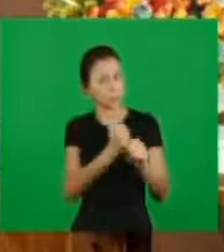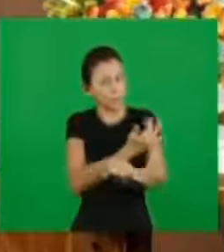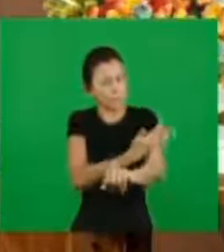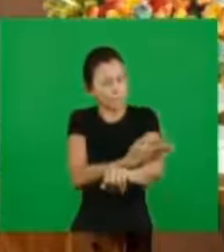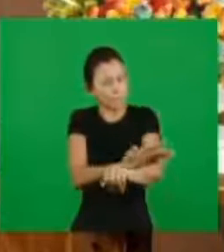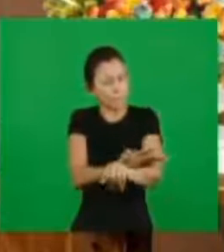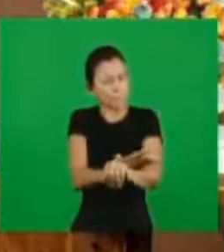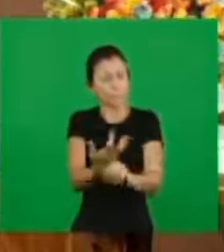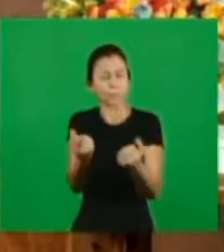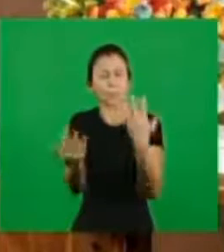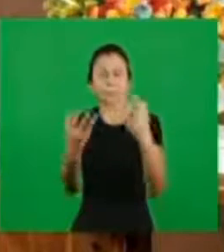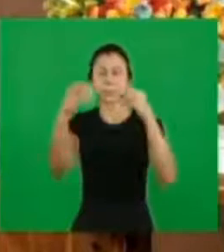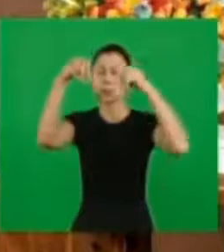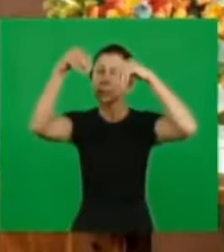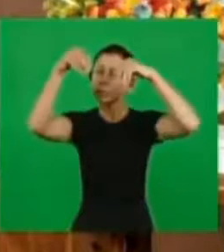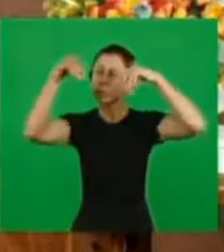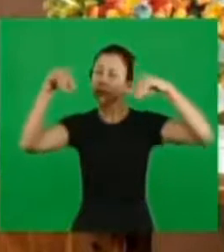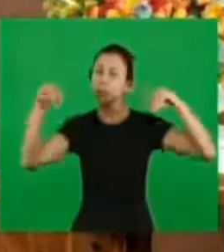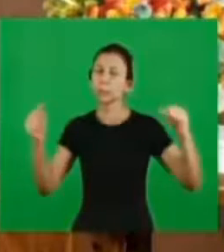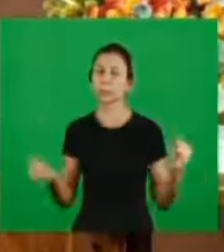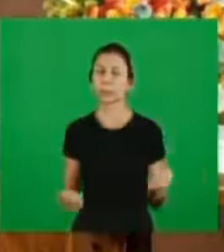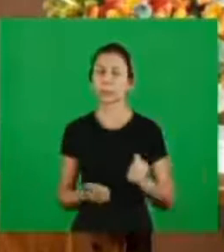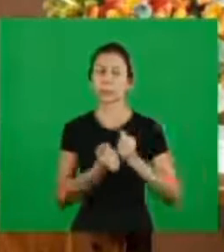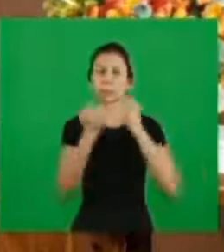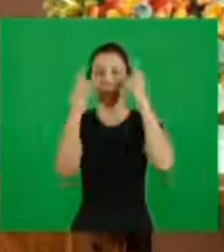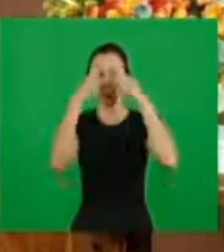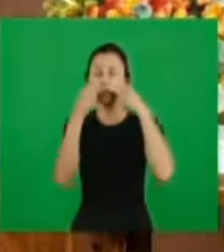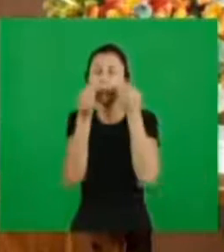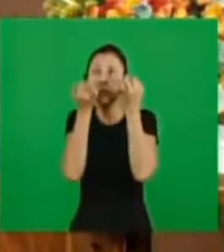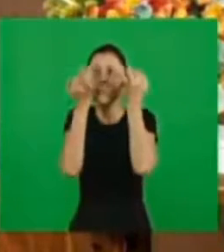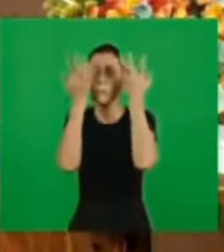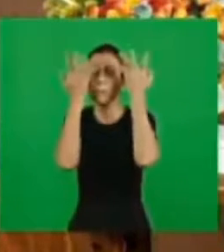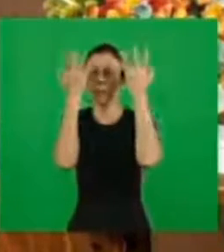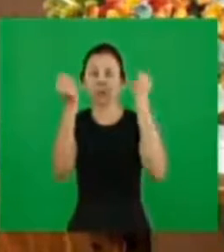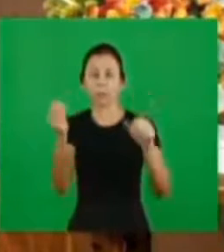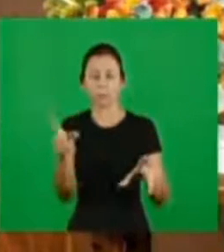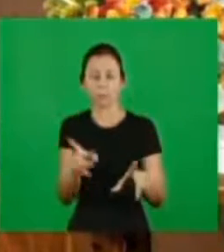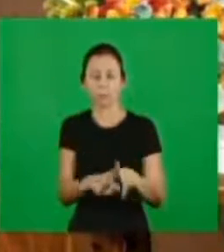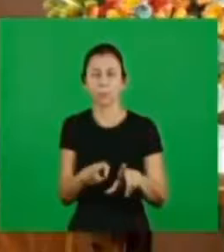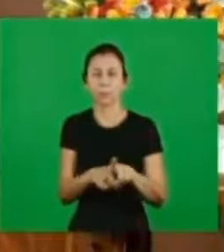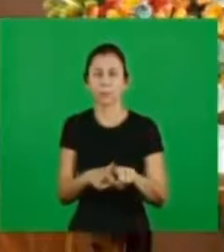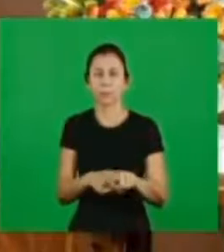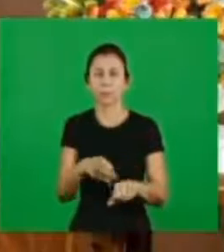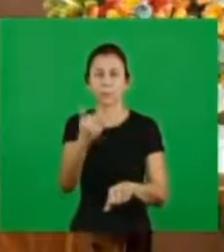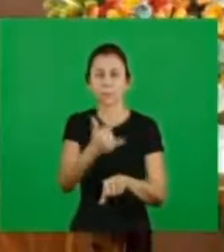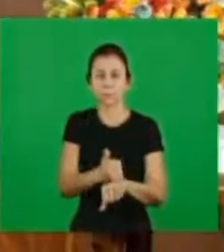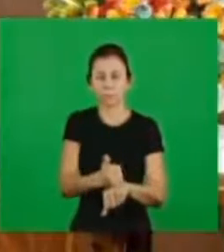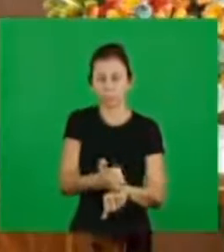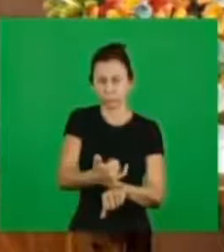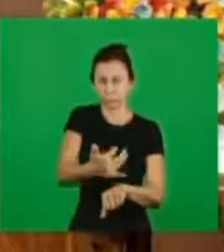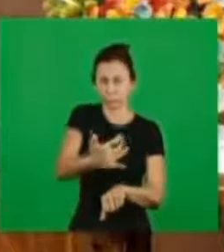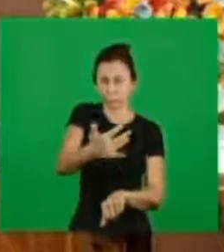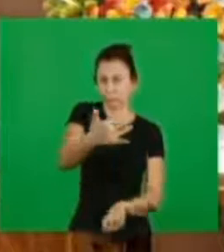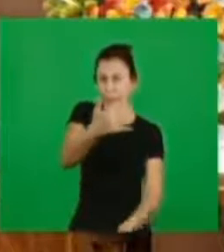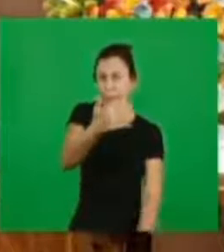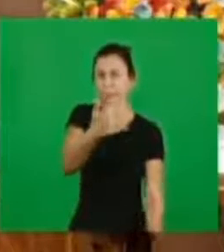wool, and then the snow, and the eyes was like a flame of fire, and his feet are like the shining brass.